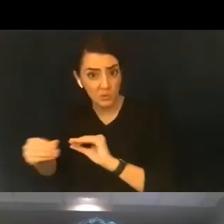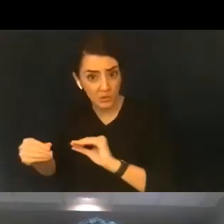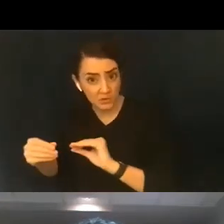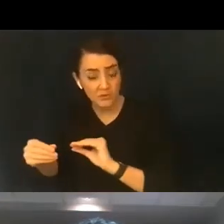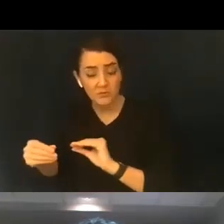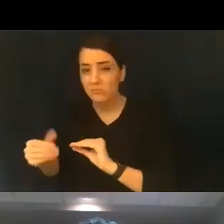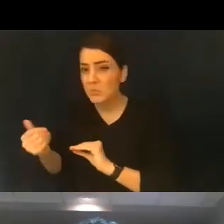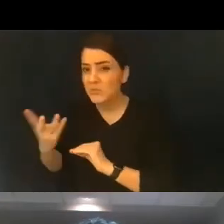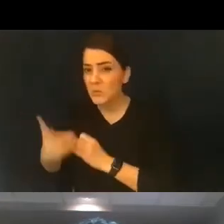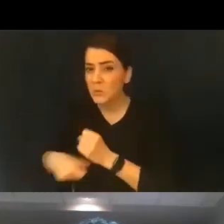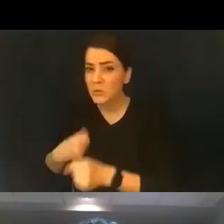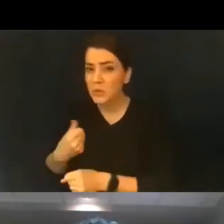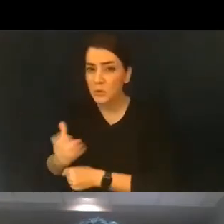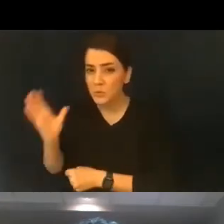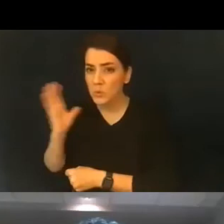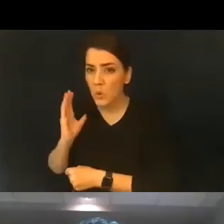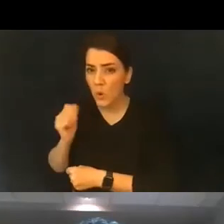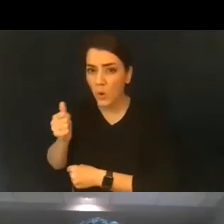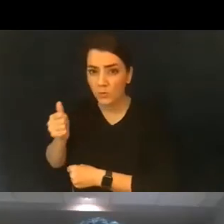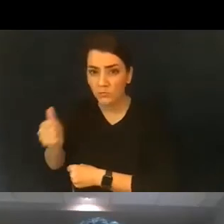this is a man who has